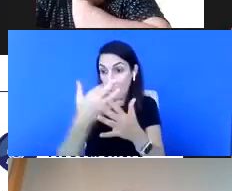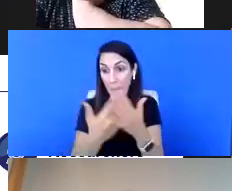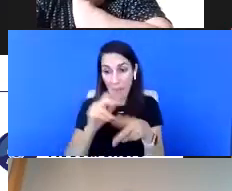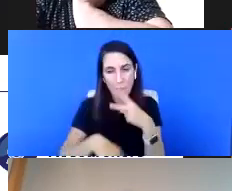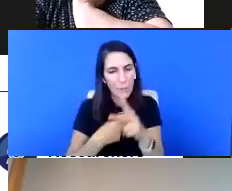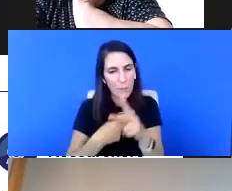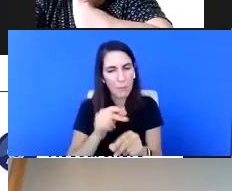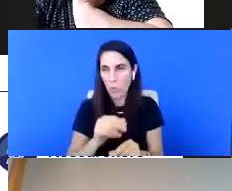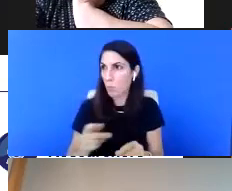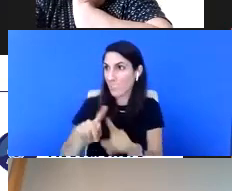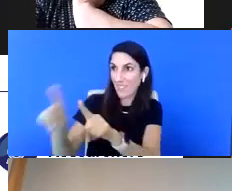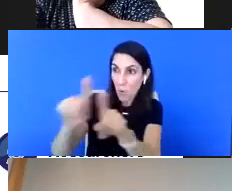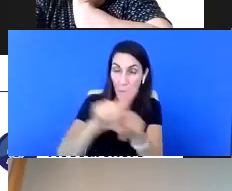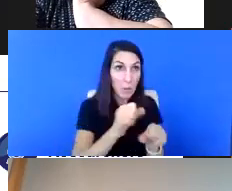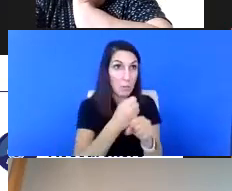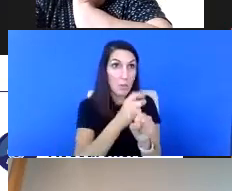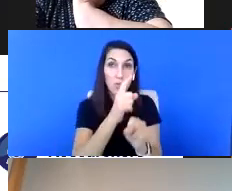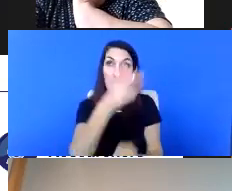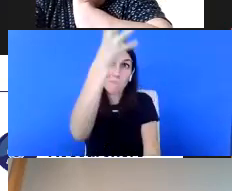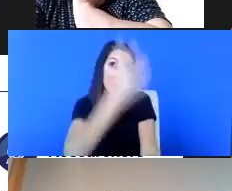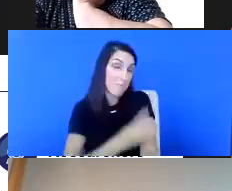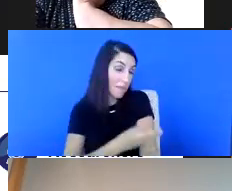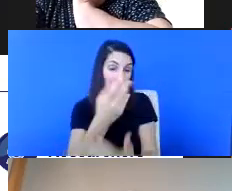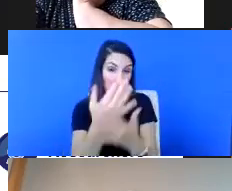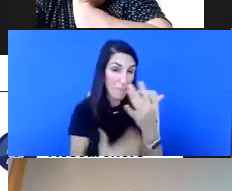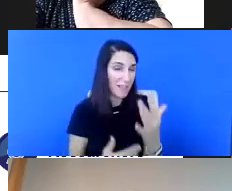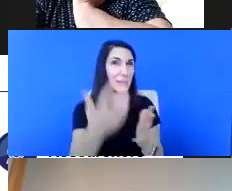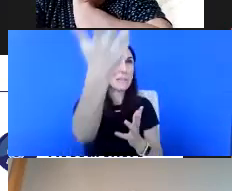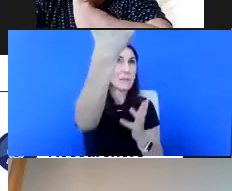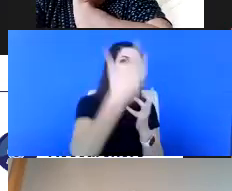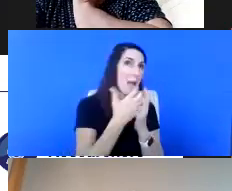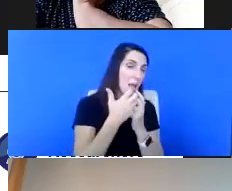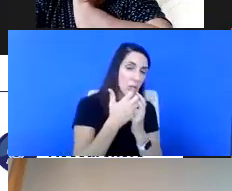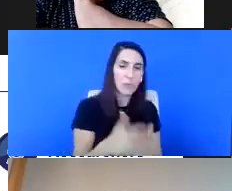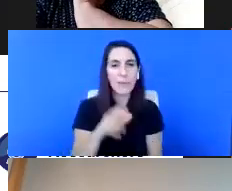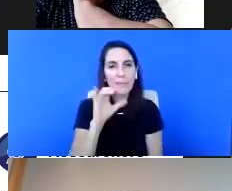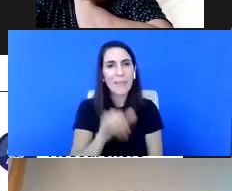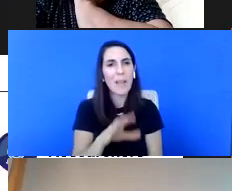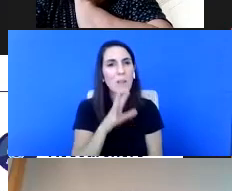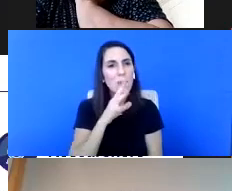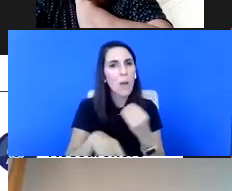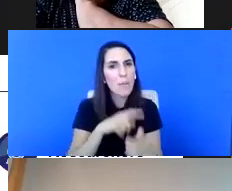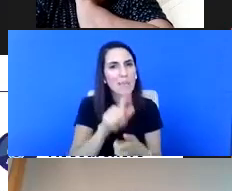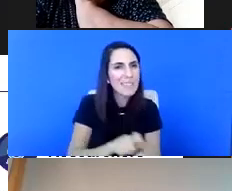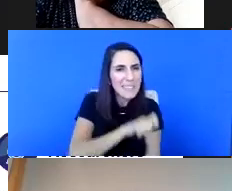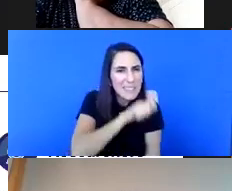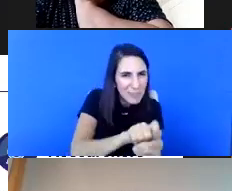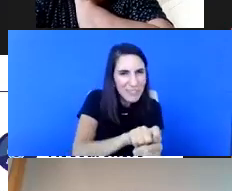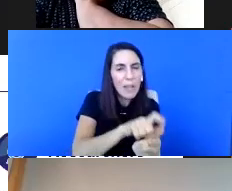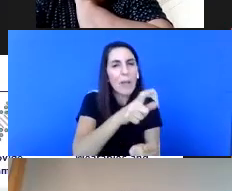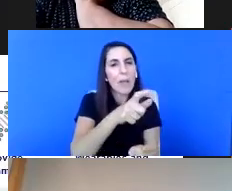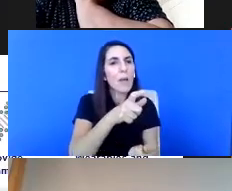proper blood is being used for each individual. So these are examples of precise medicine. But let's talk a moment